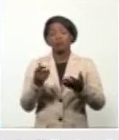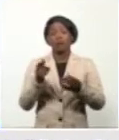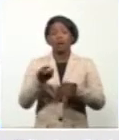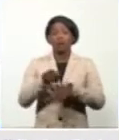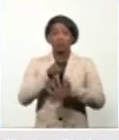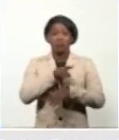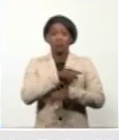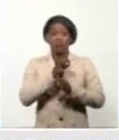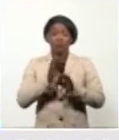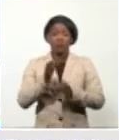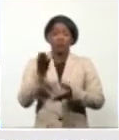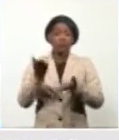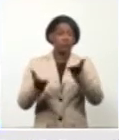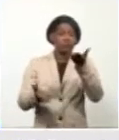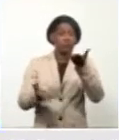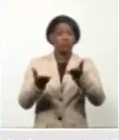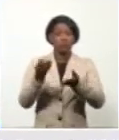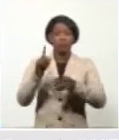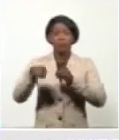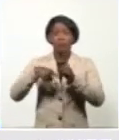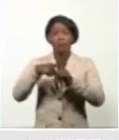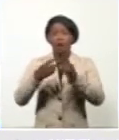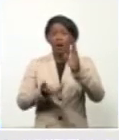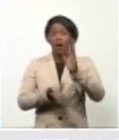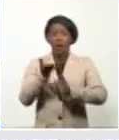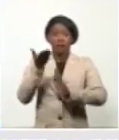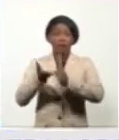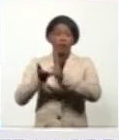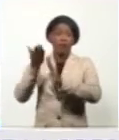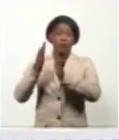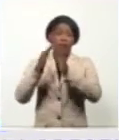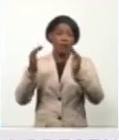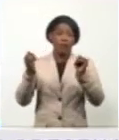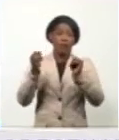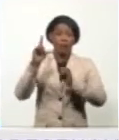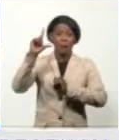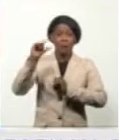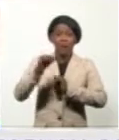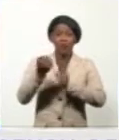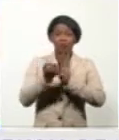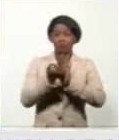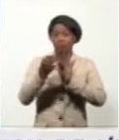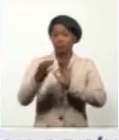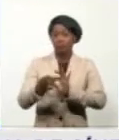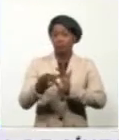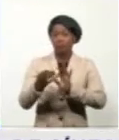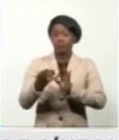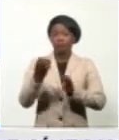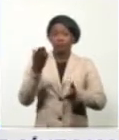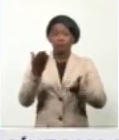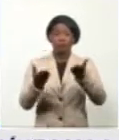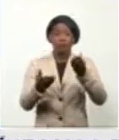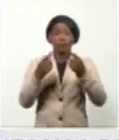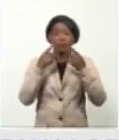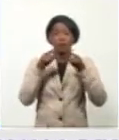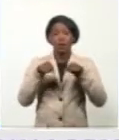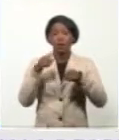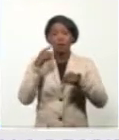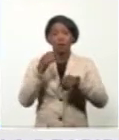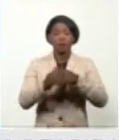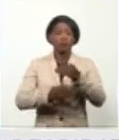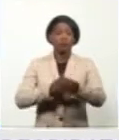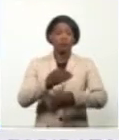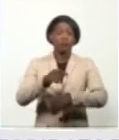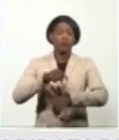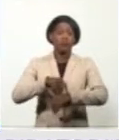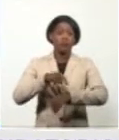Up to now, we had a positive balance, more discharges than confirmed cases, and this